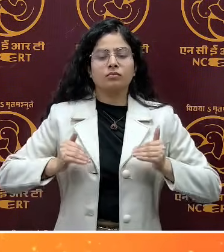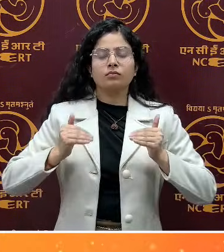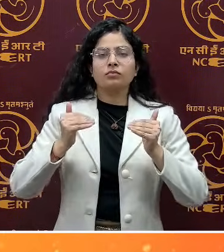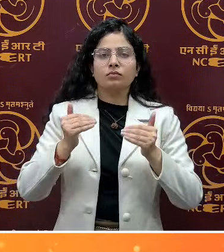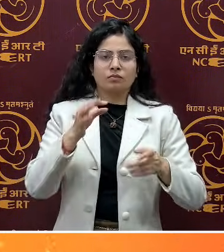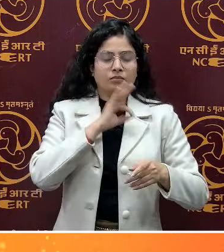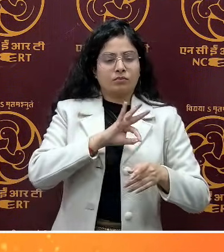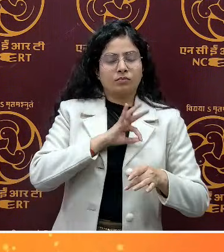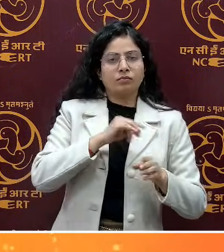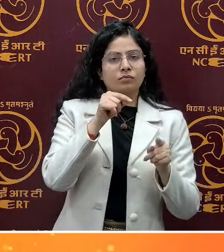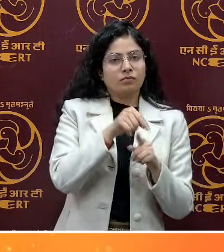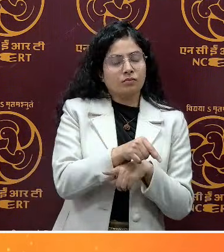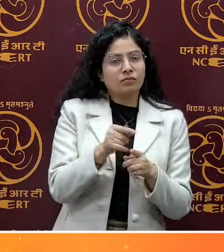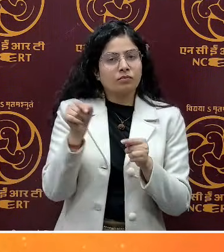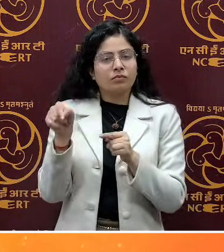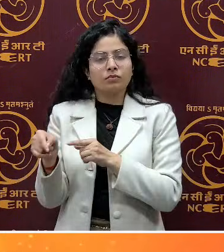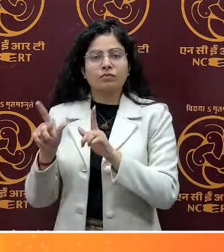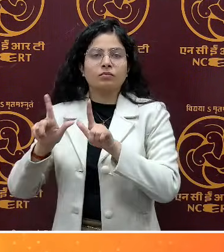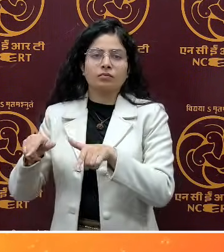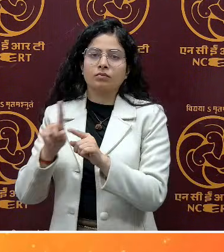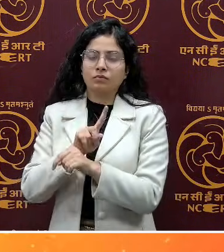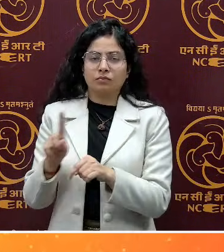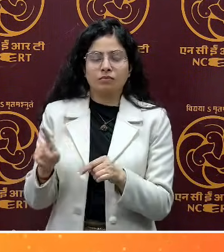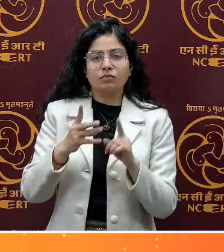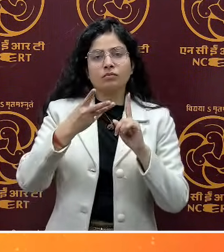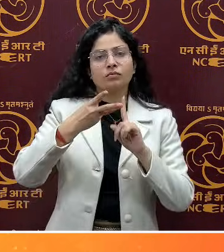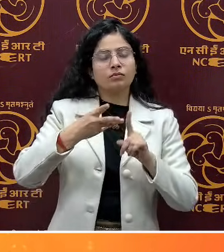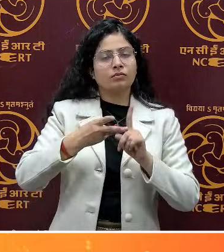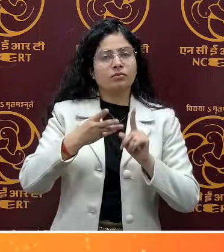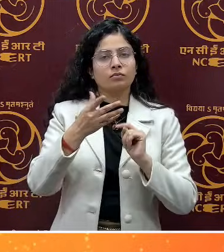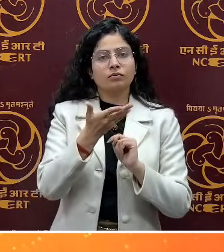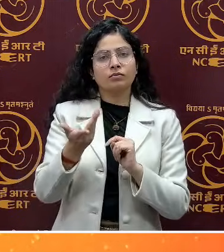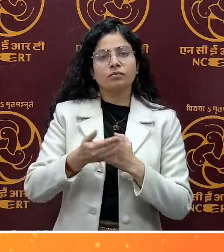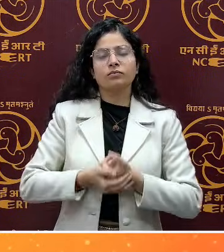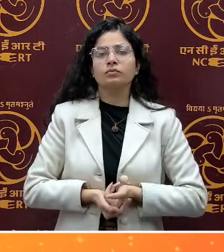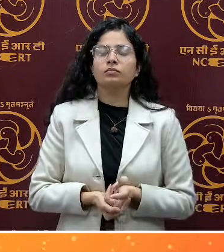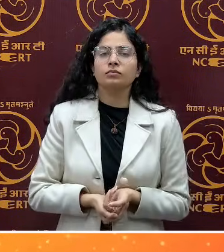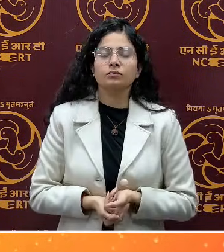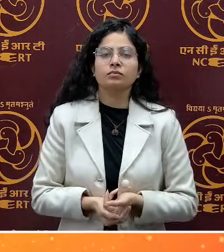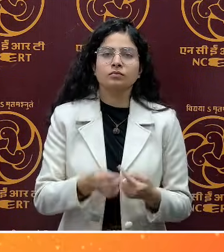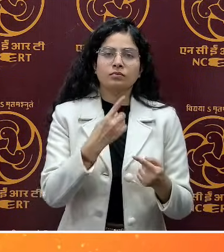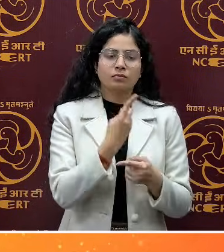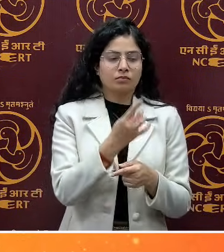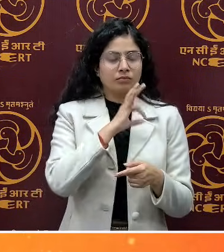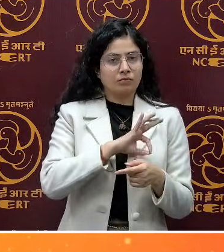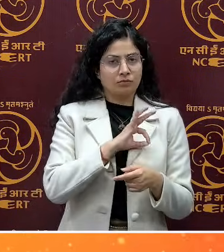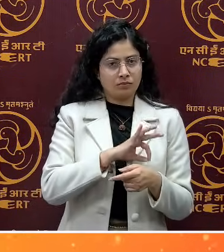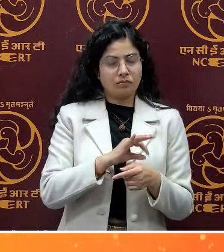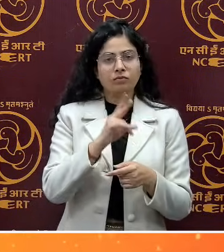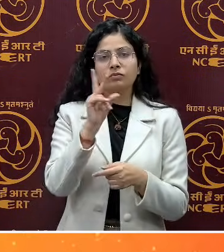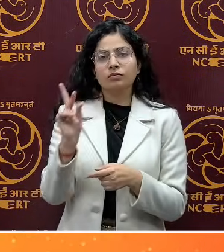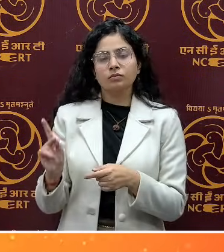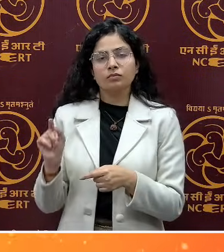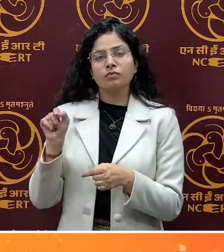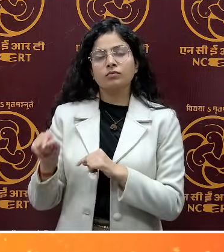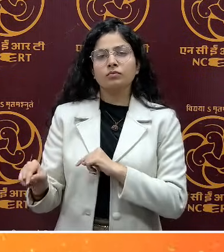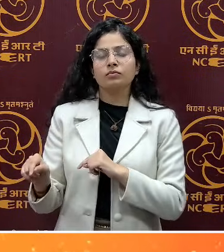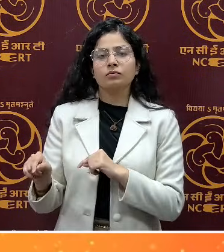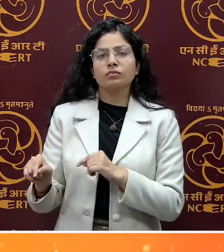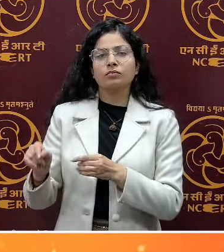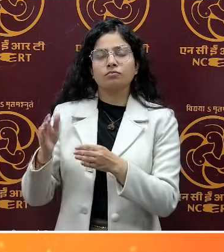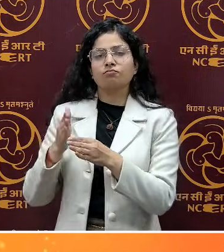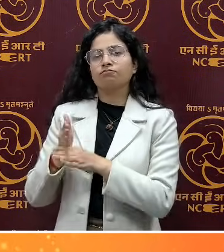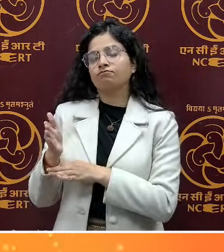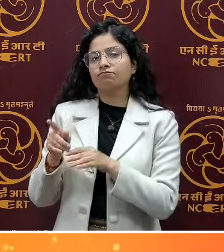remains unaffected, right? Right. The third one is one is benefited and the other gets